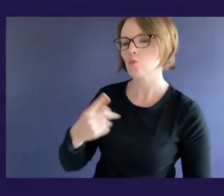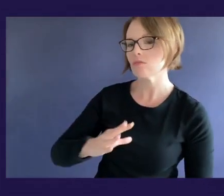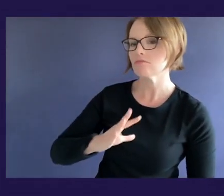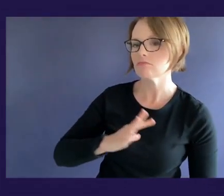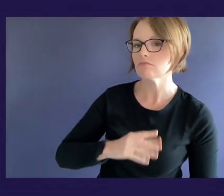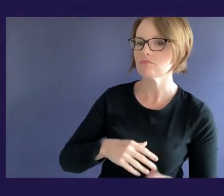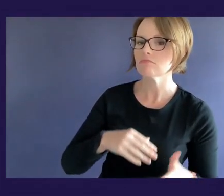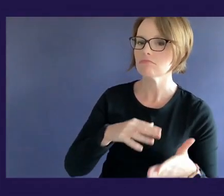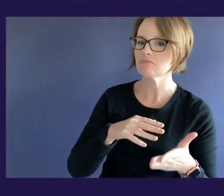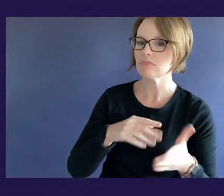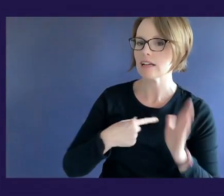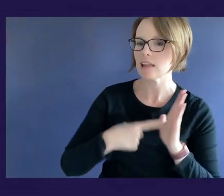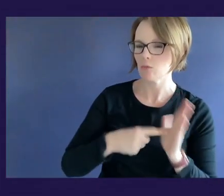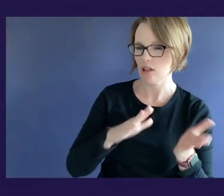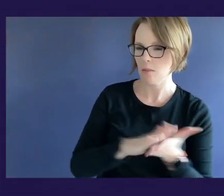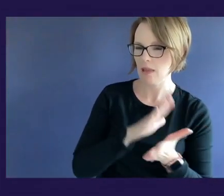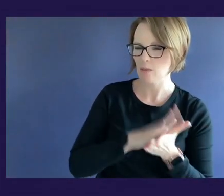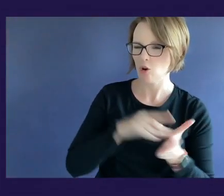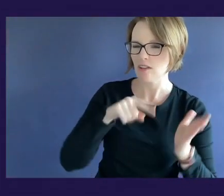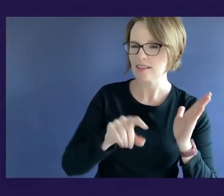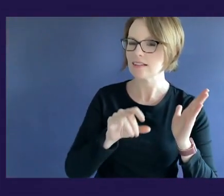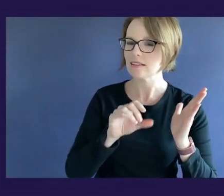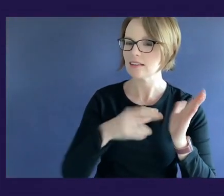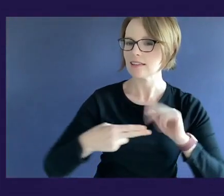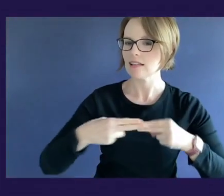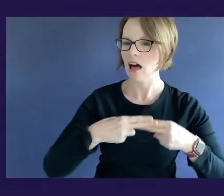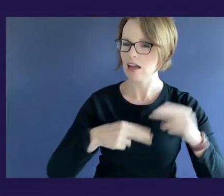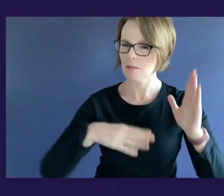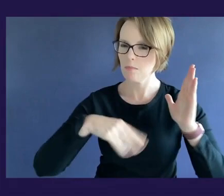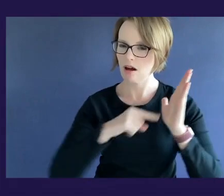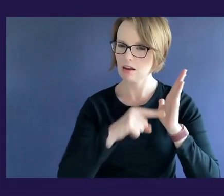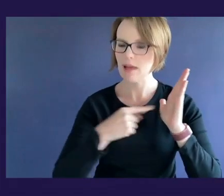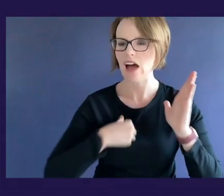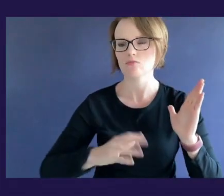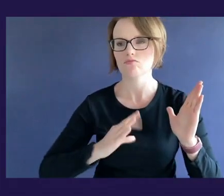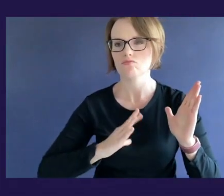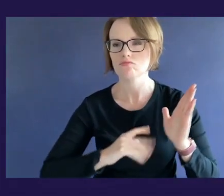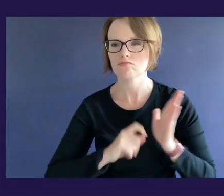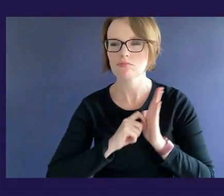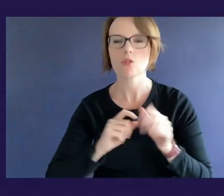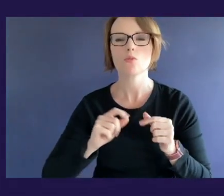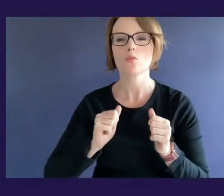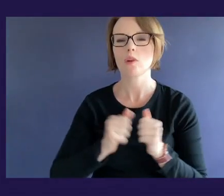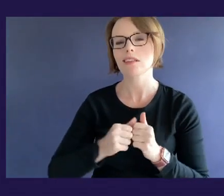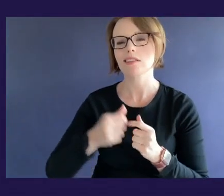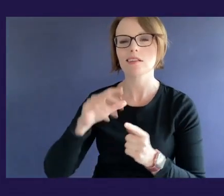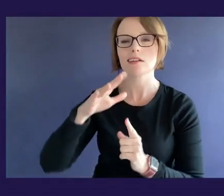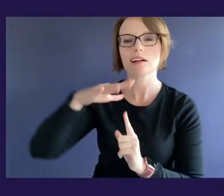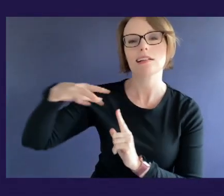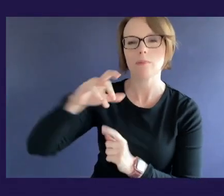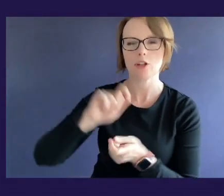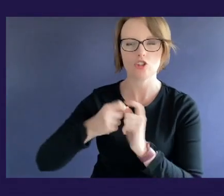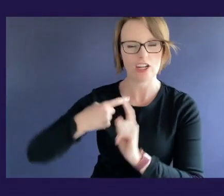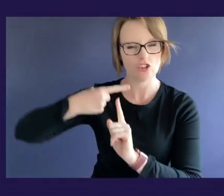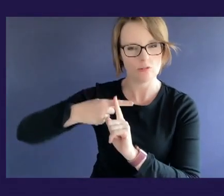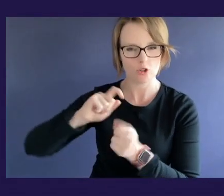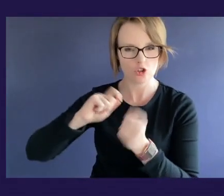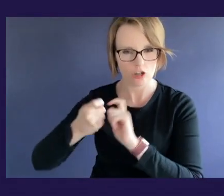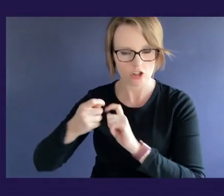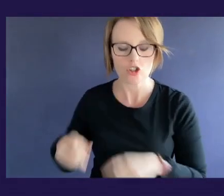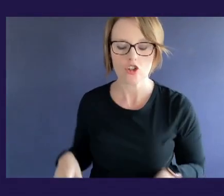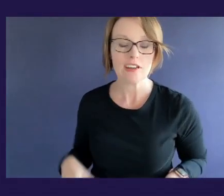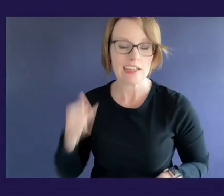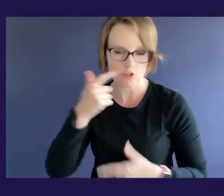the paper that's cited at the bottom of the slide about misinformation about climate change, specifically, if you're interested. And then the